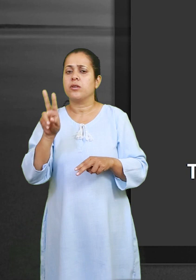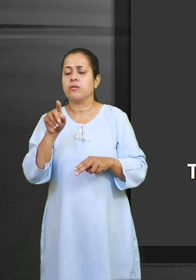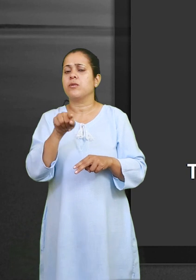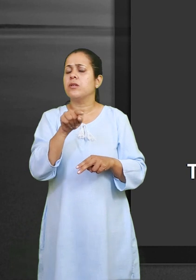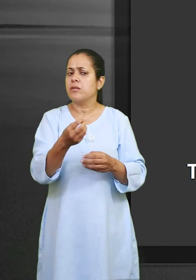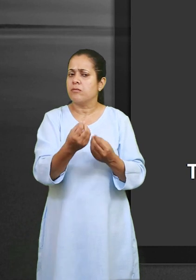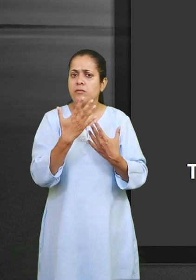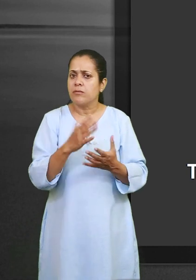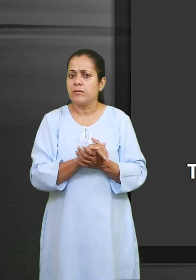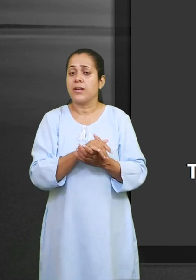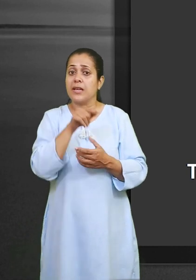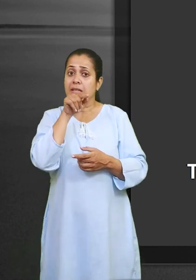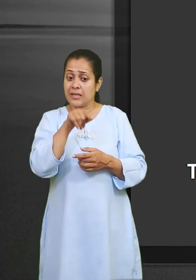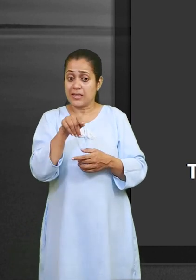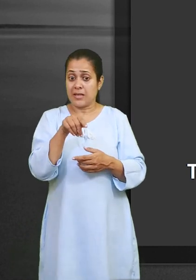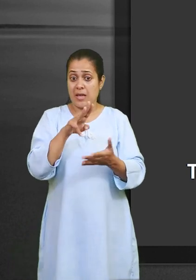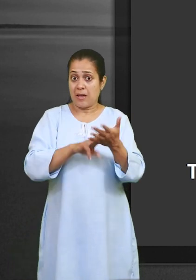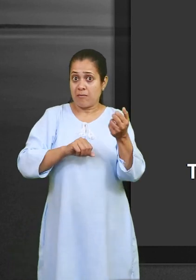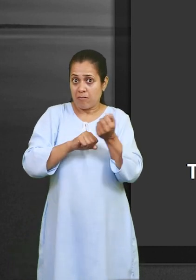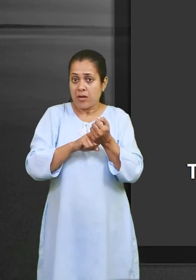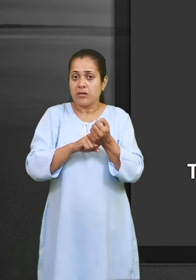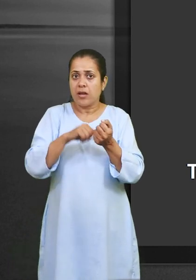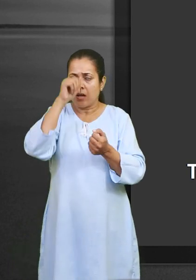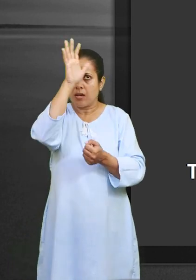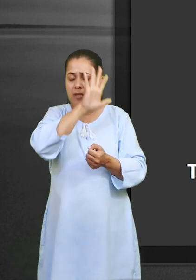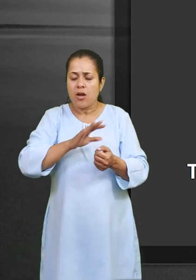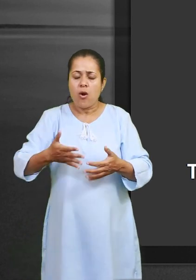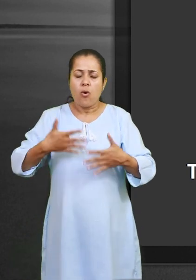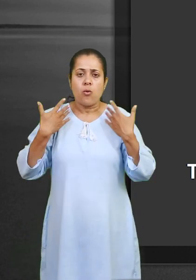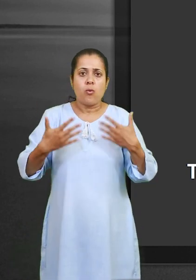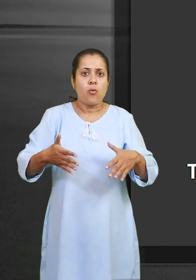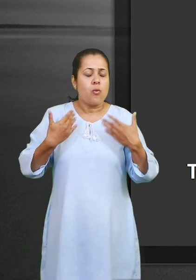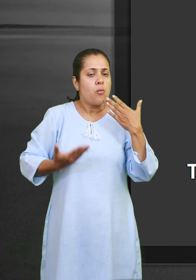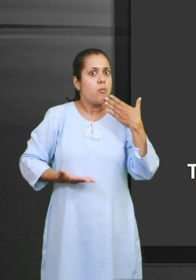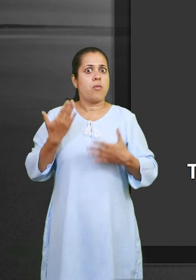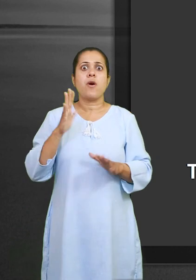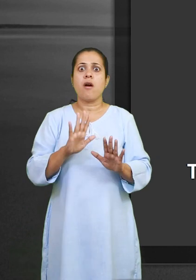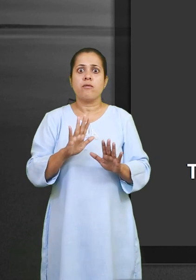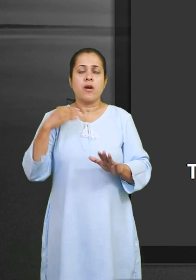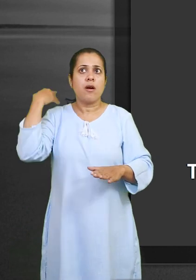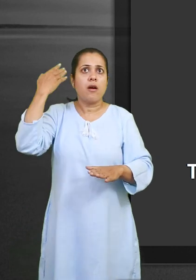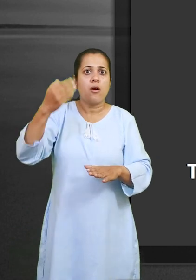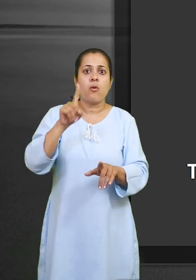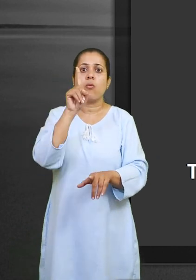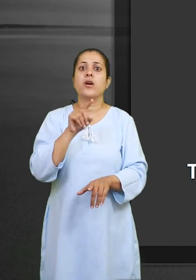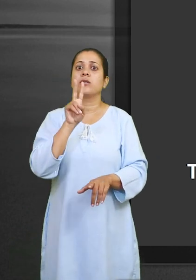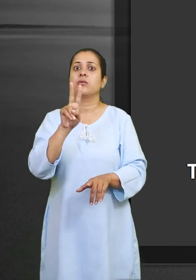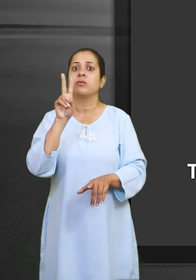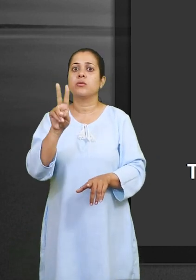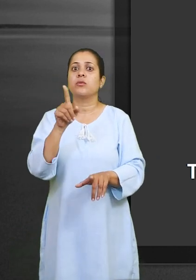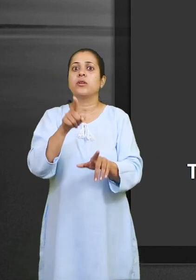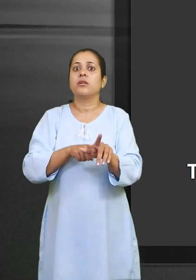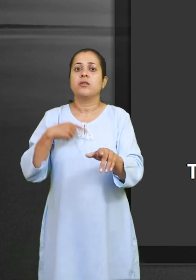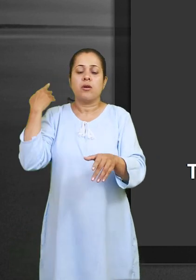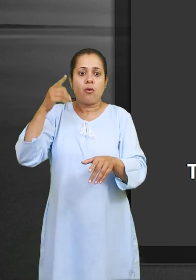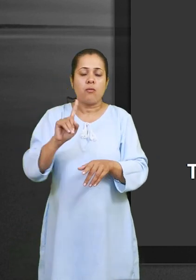mentioned that this March was country's hottest in 122